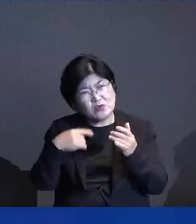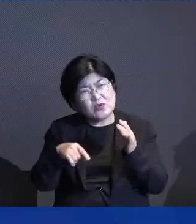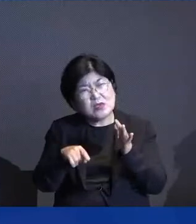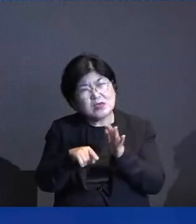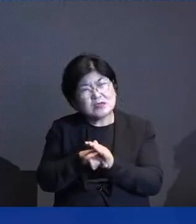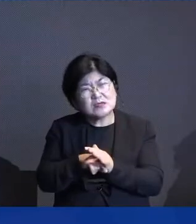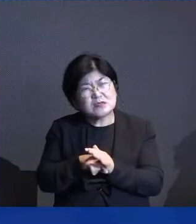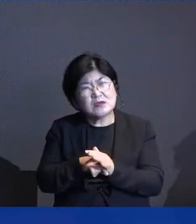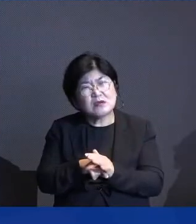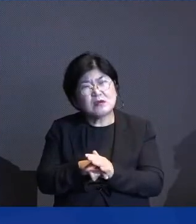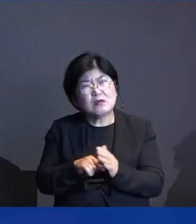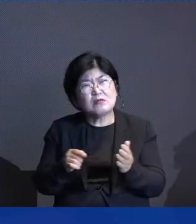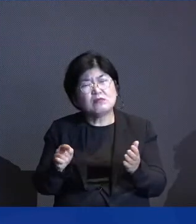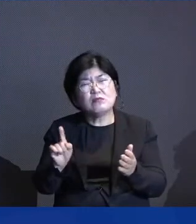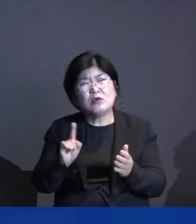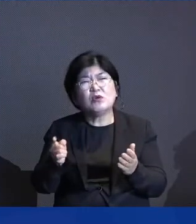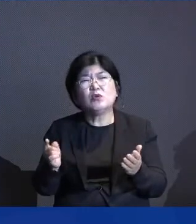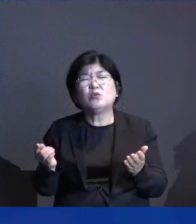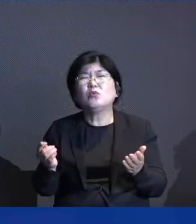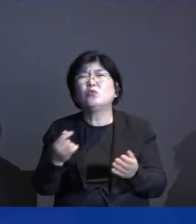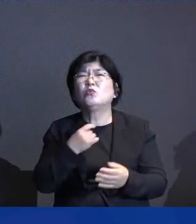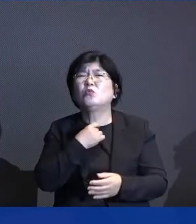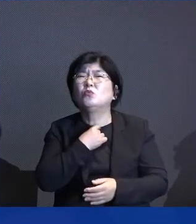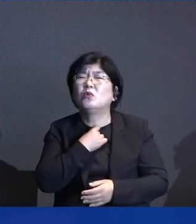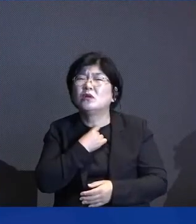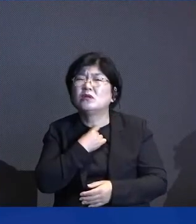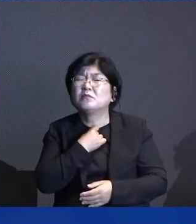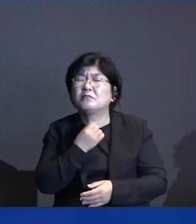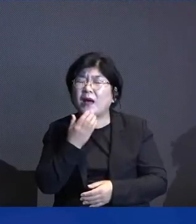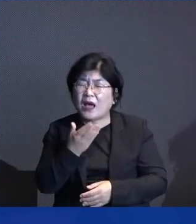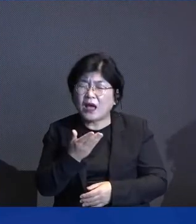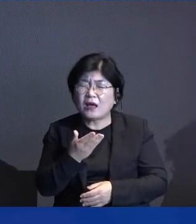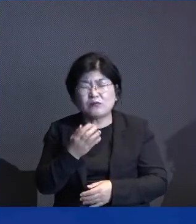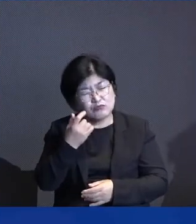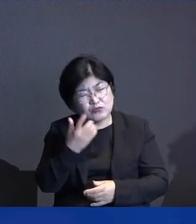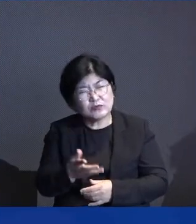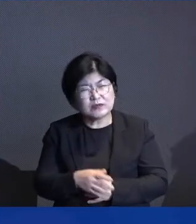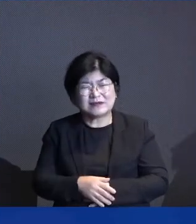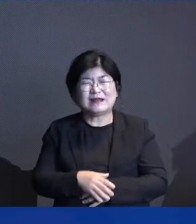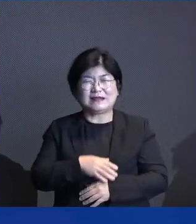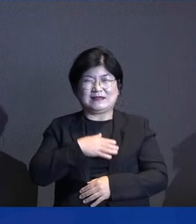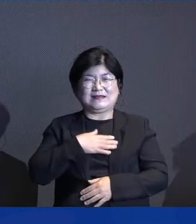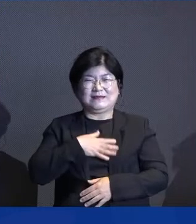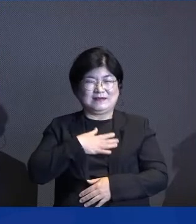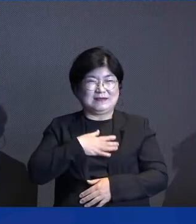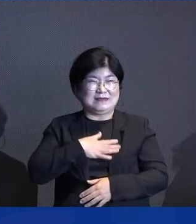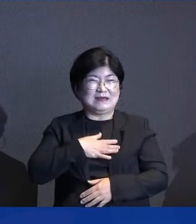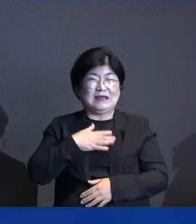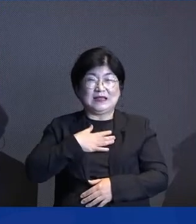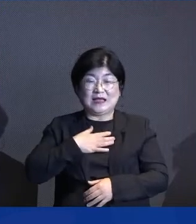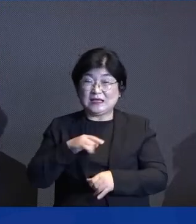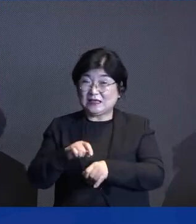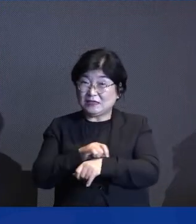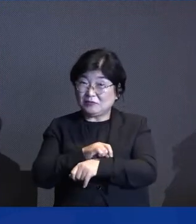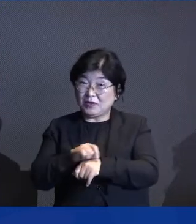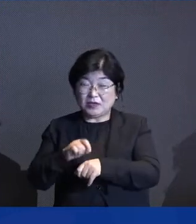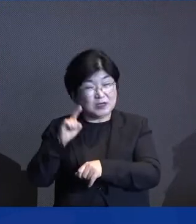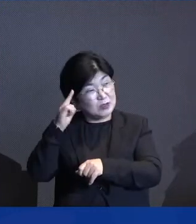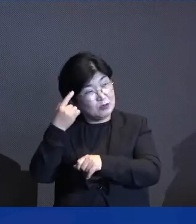Okay, so I think, well, I haven't searched for research to